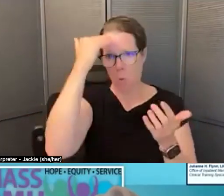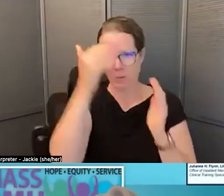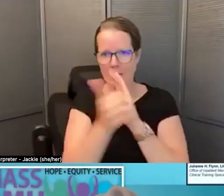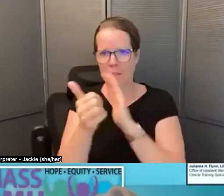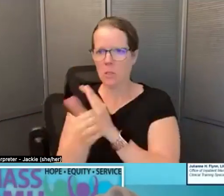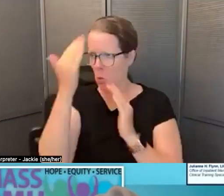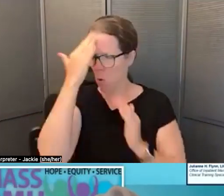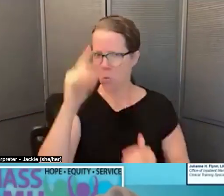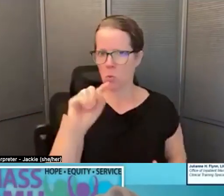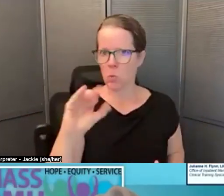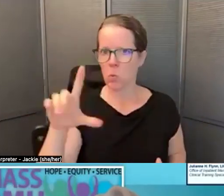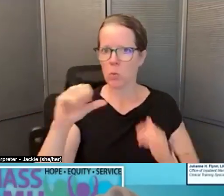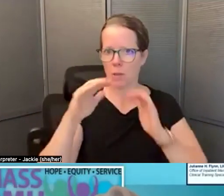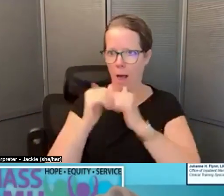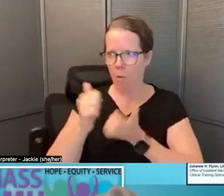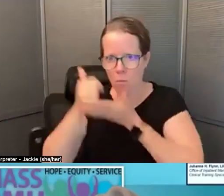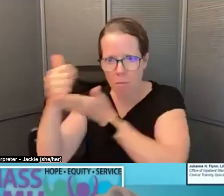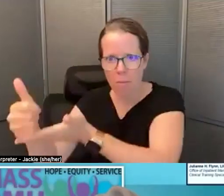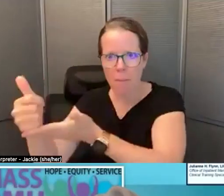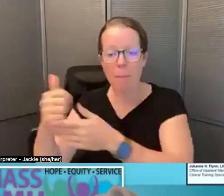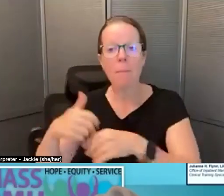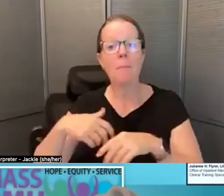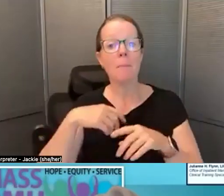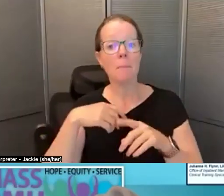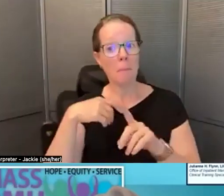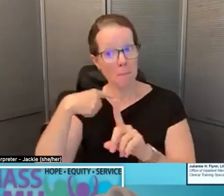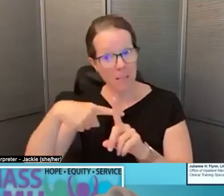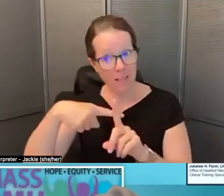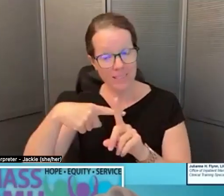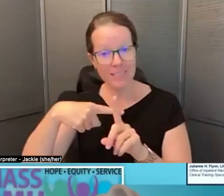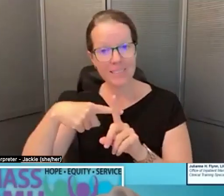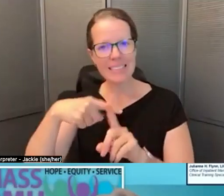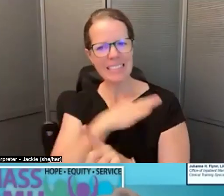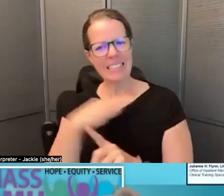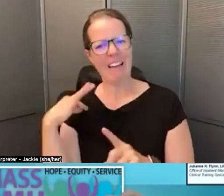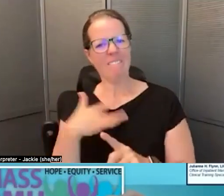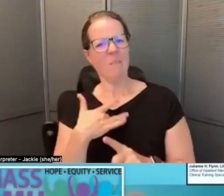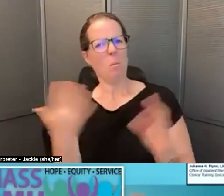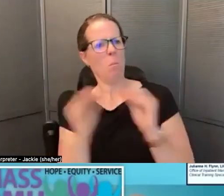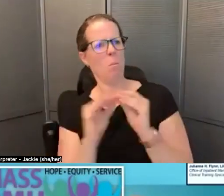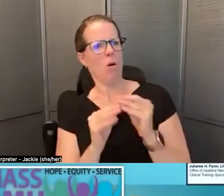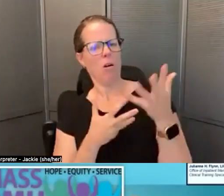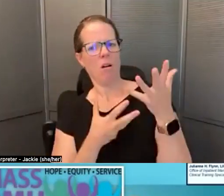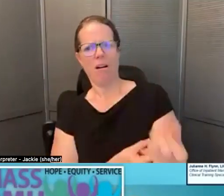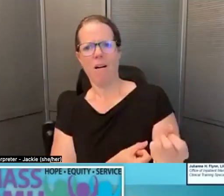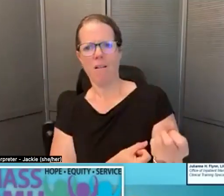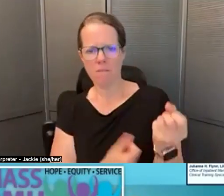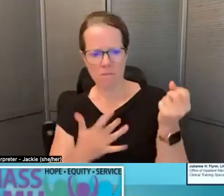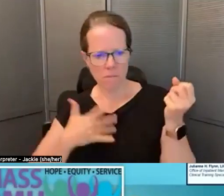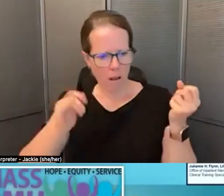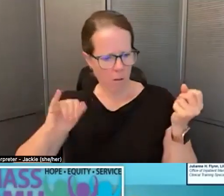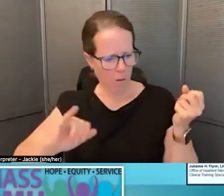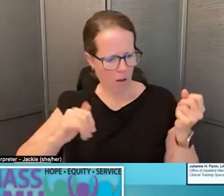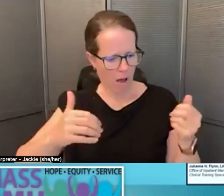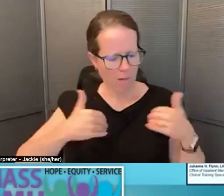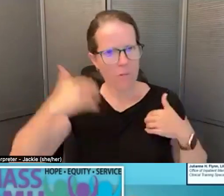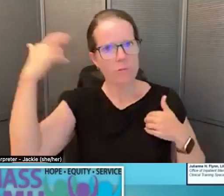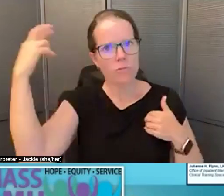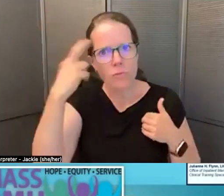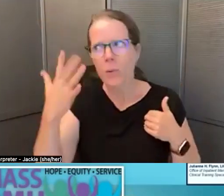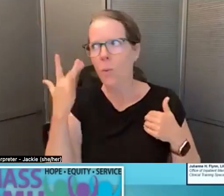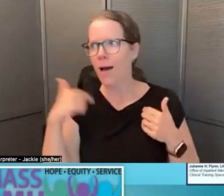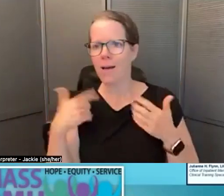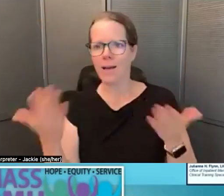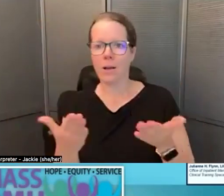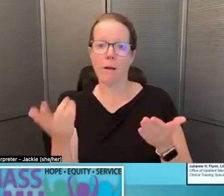just staff becoming more confident in their skills and knowing I'm here for a reason. I'm not just here to do safety checks and, log